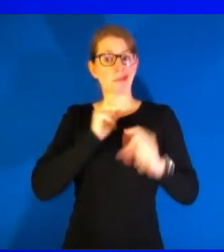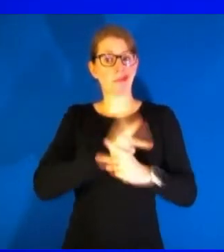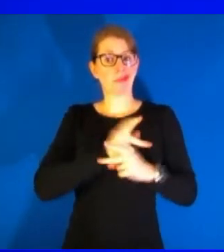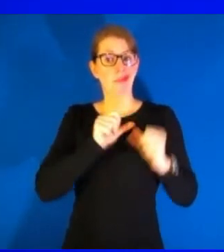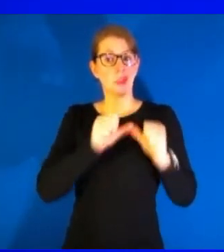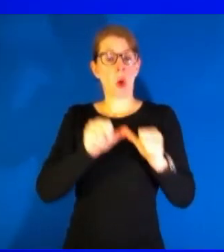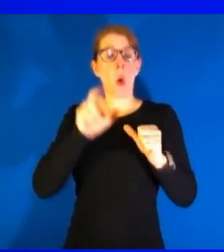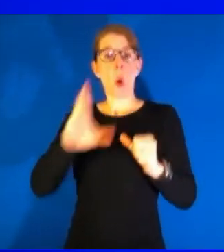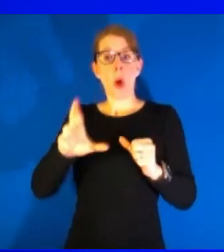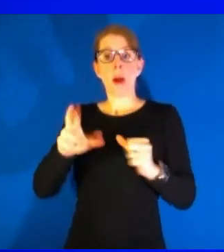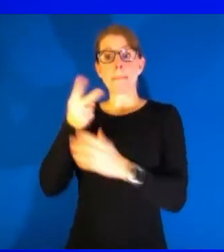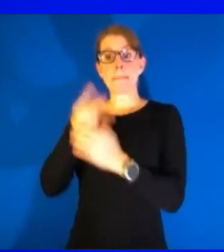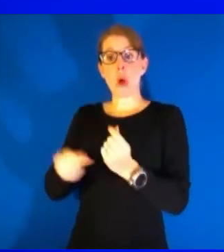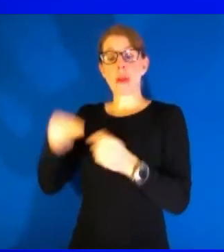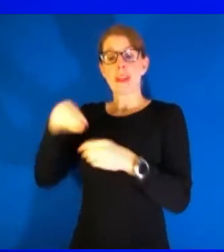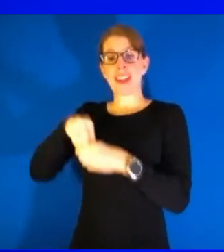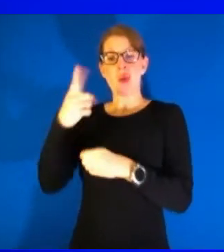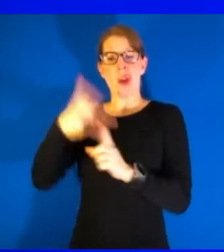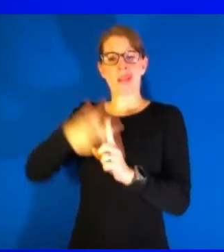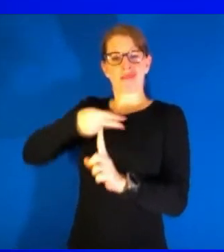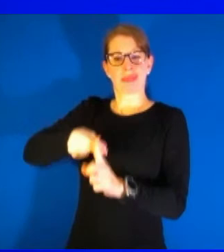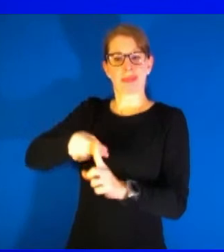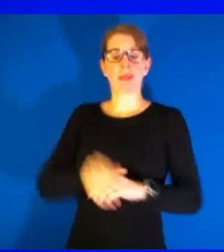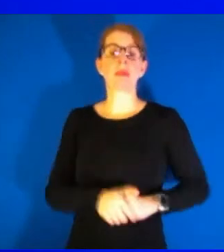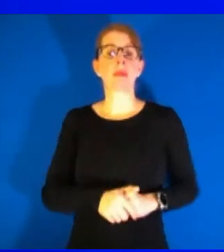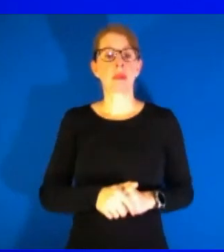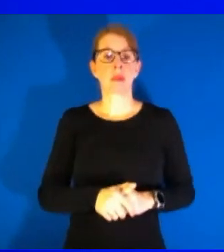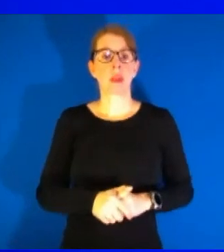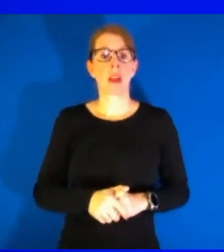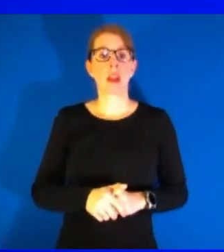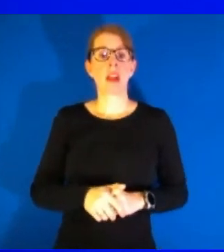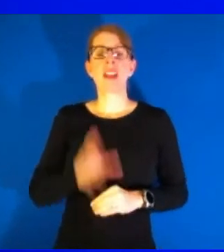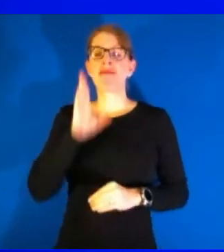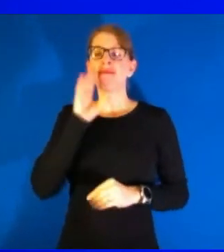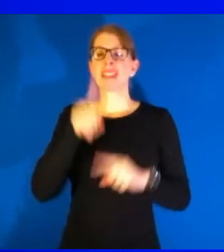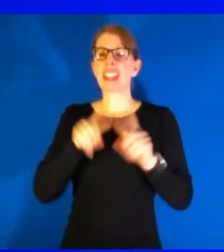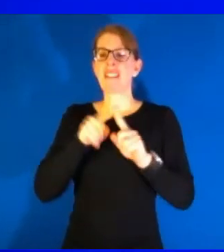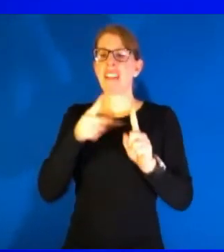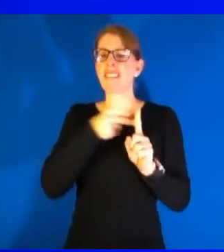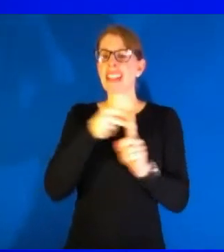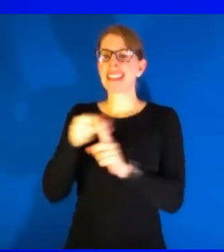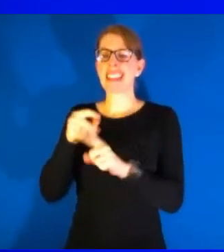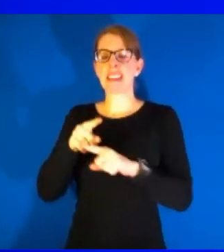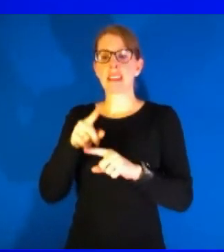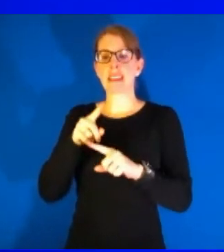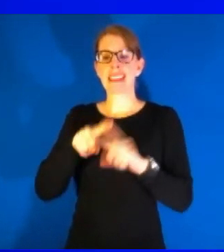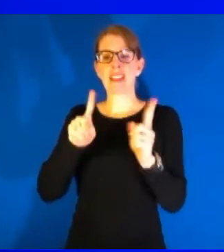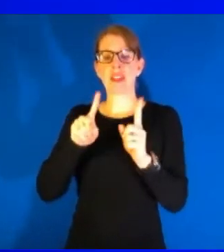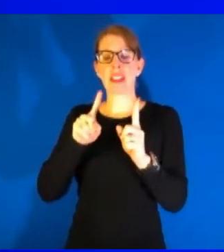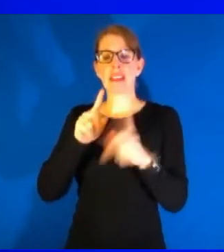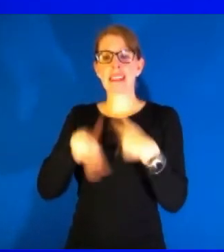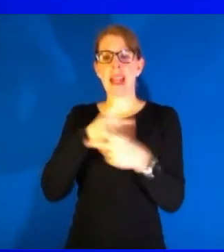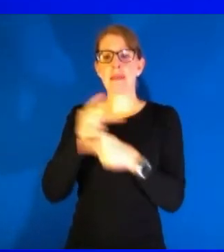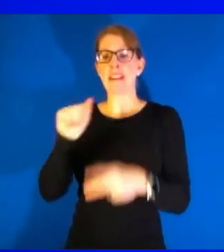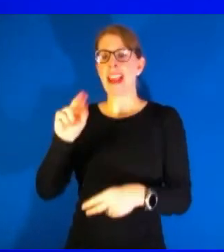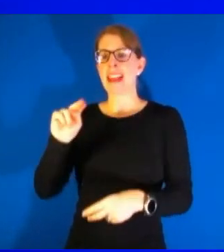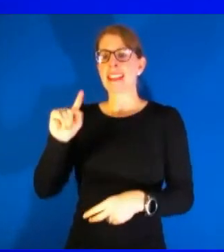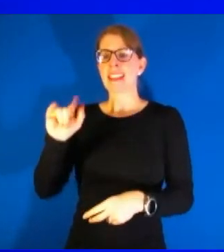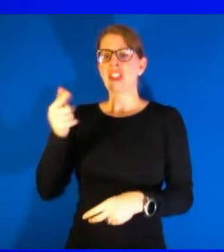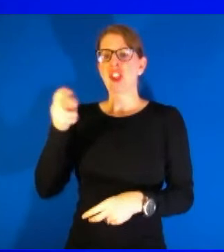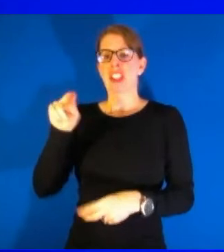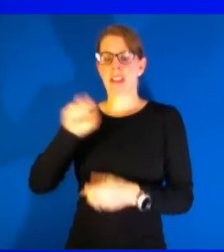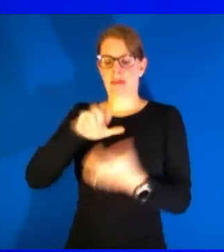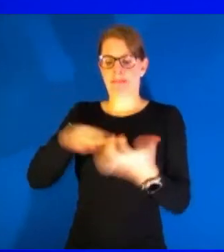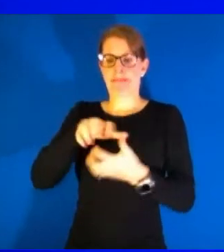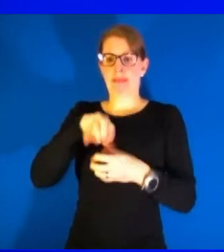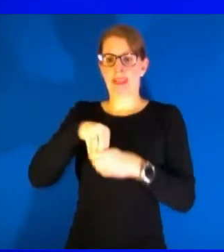well. So we know other vaccines, you can deliver several different types of antigens with that. So I think that's important to